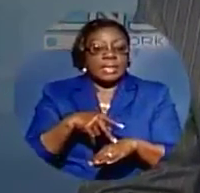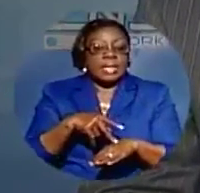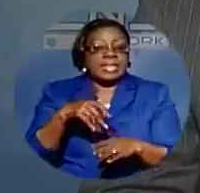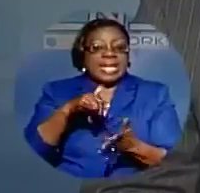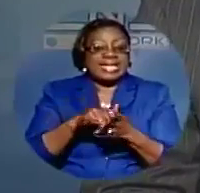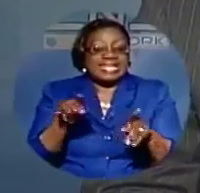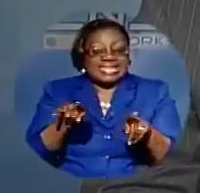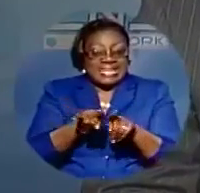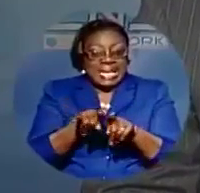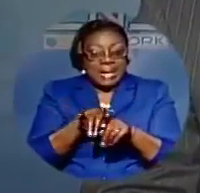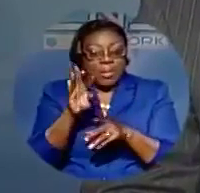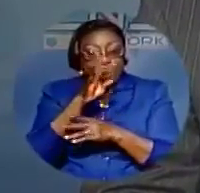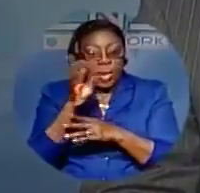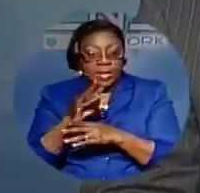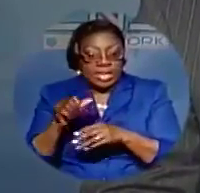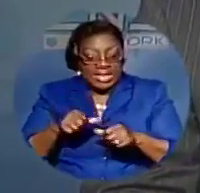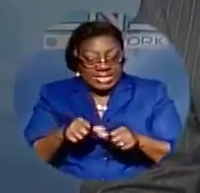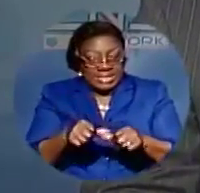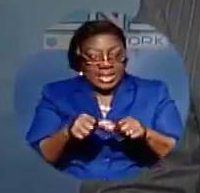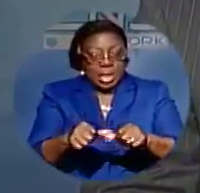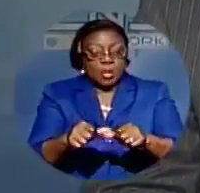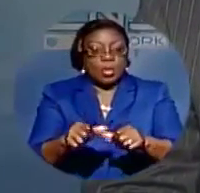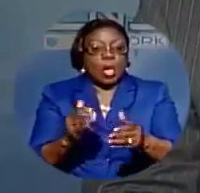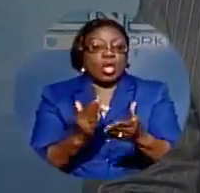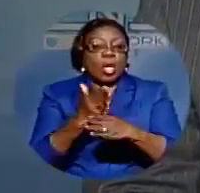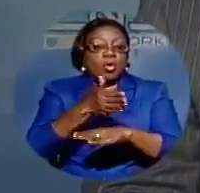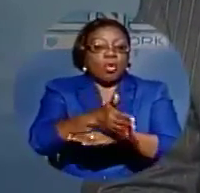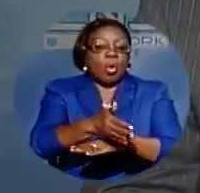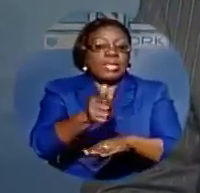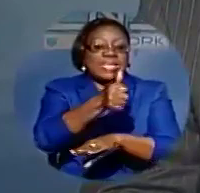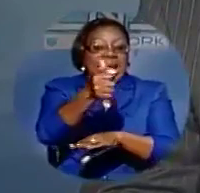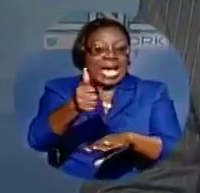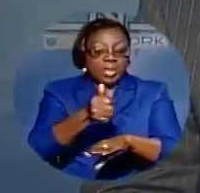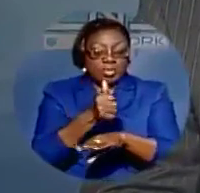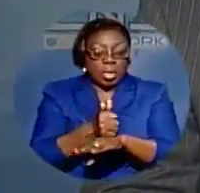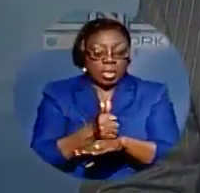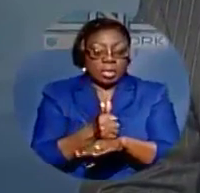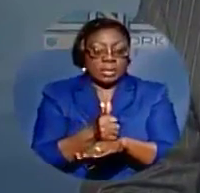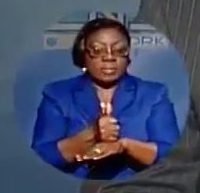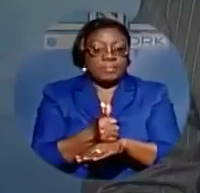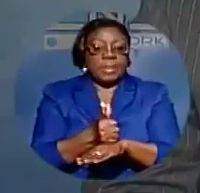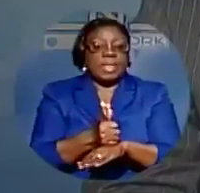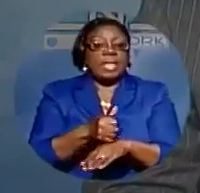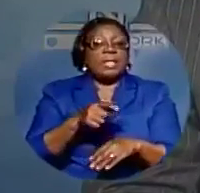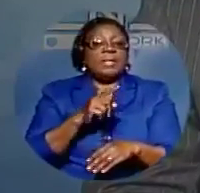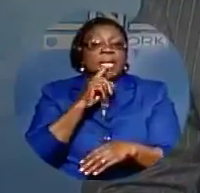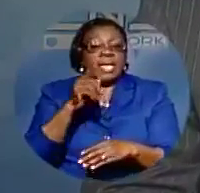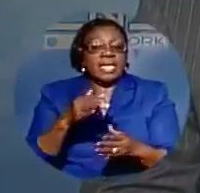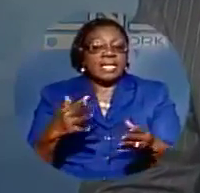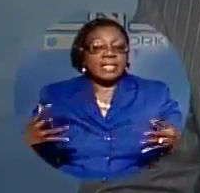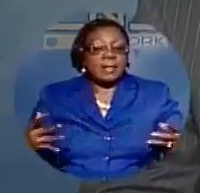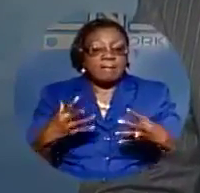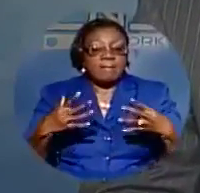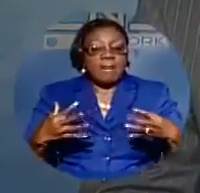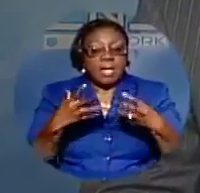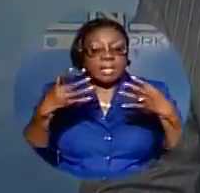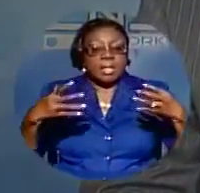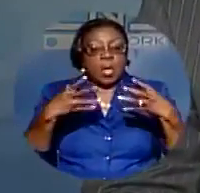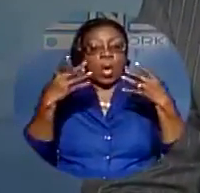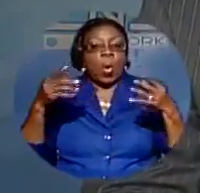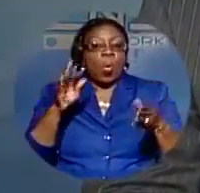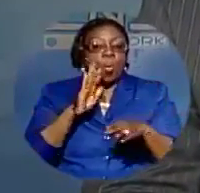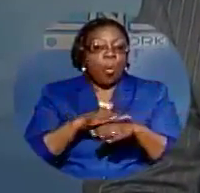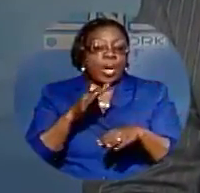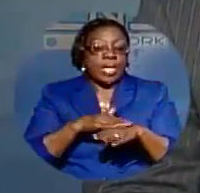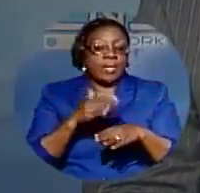weather activity apparently continued on and affected residents in Andros. We should remind you that there is a flood warning expected later this